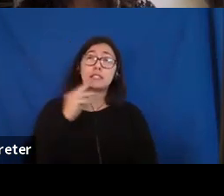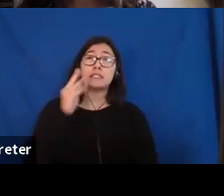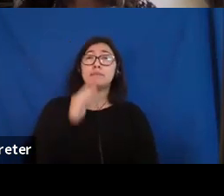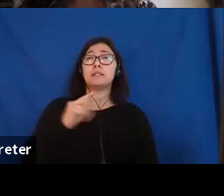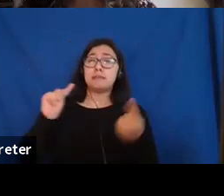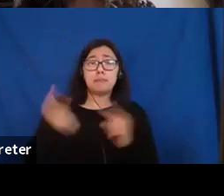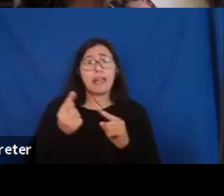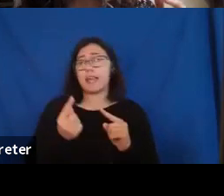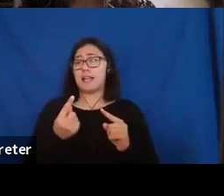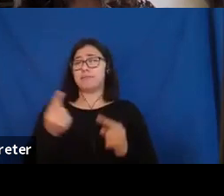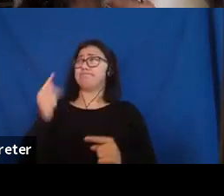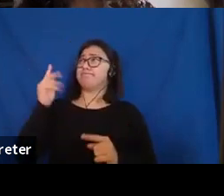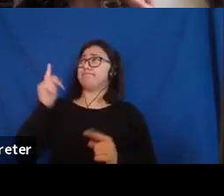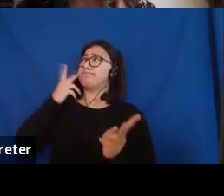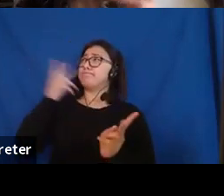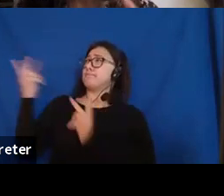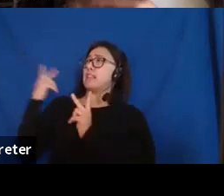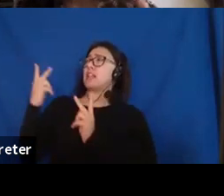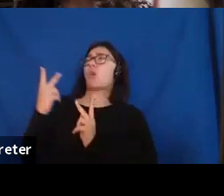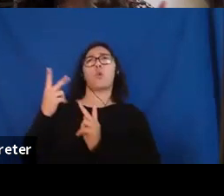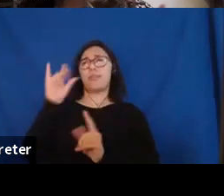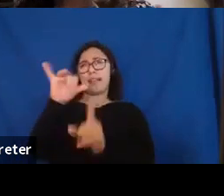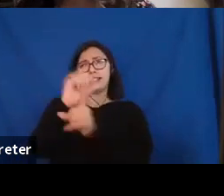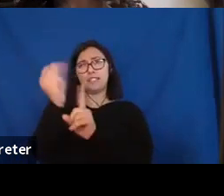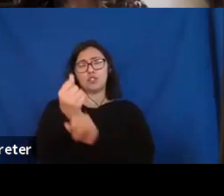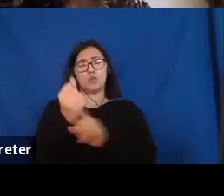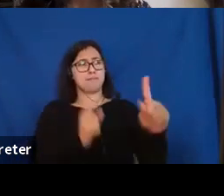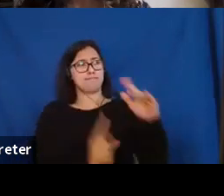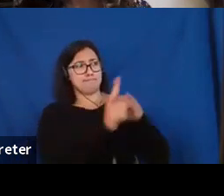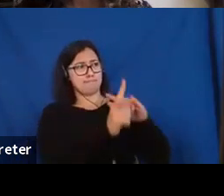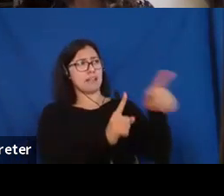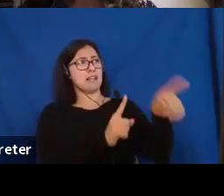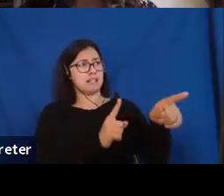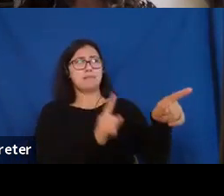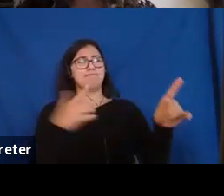or discrimination that your comment kind of brings up for me.